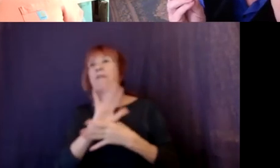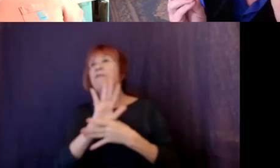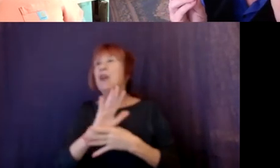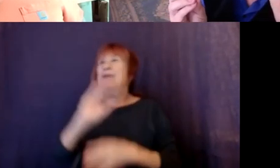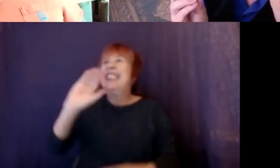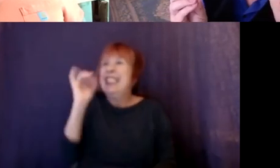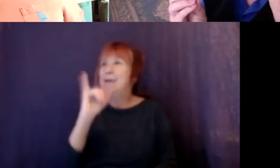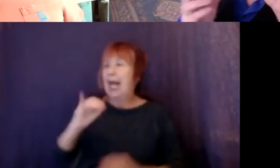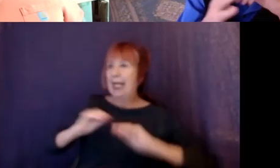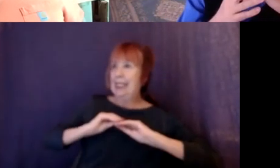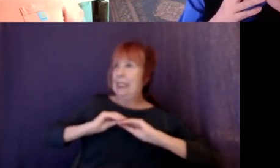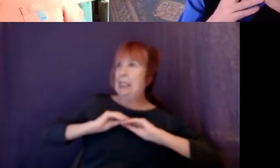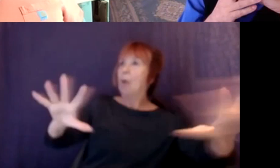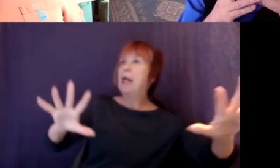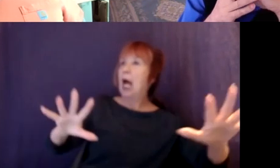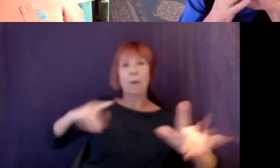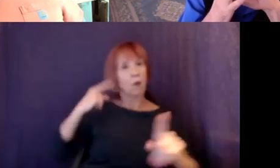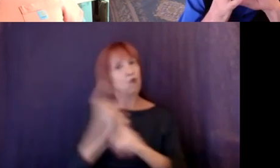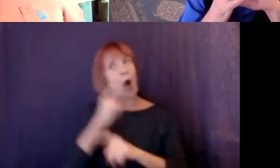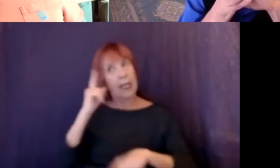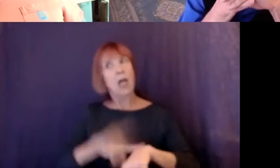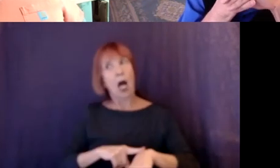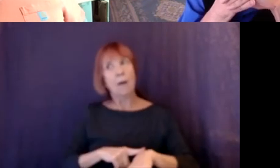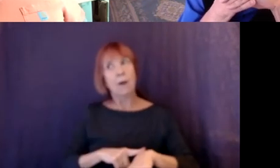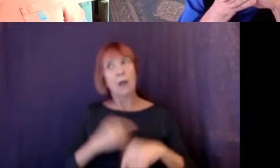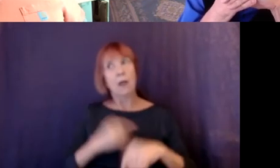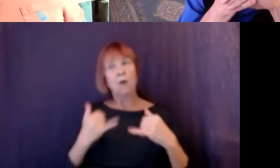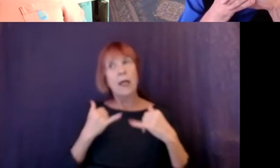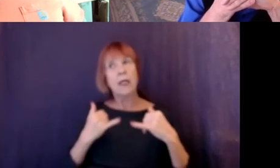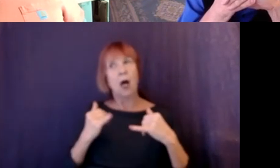time right now. It just seemed like that to me.